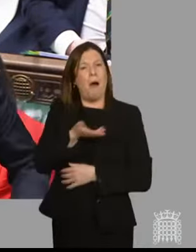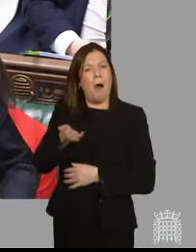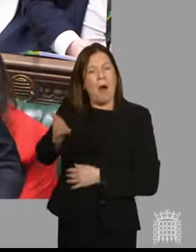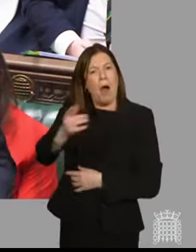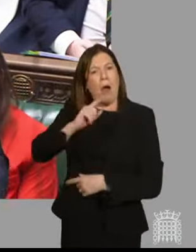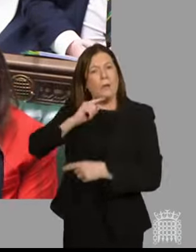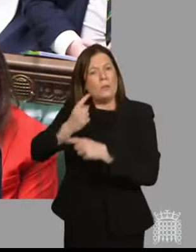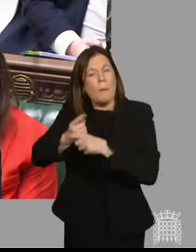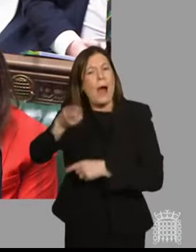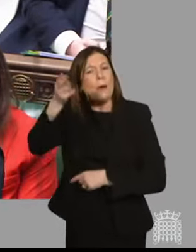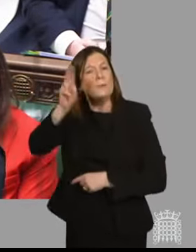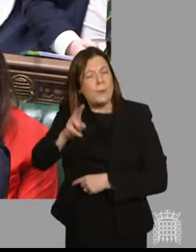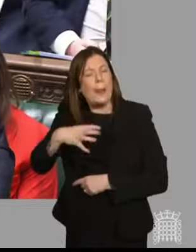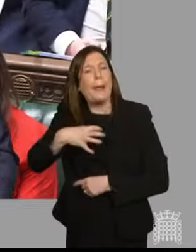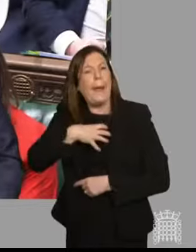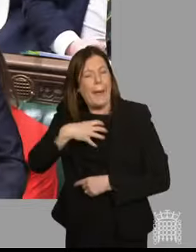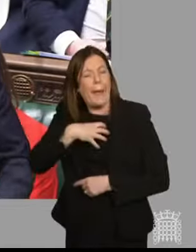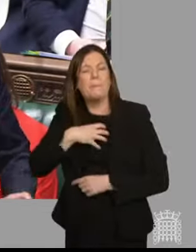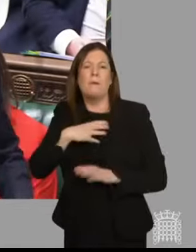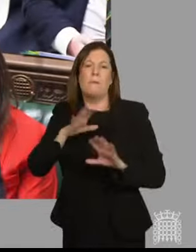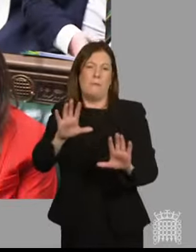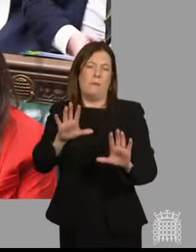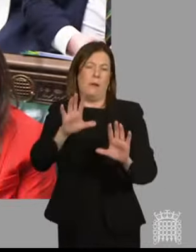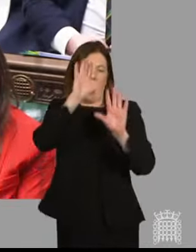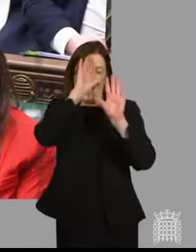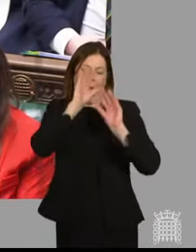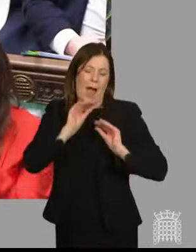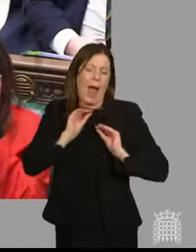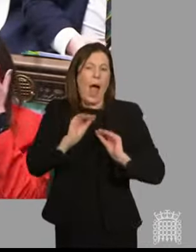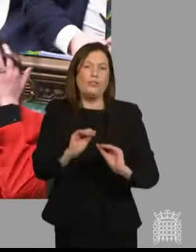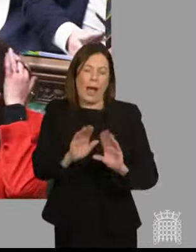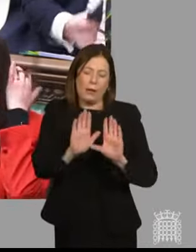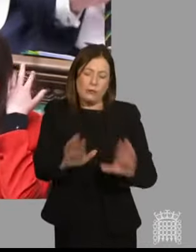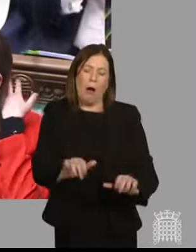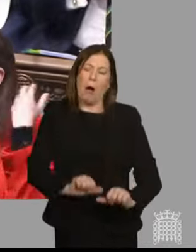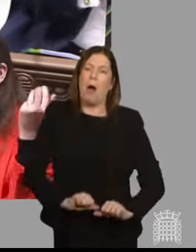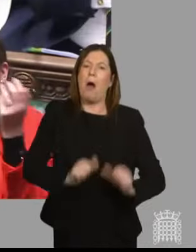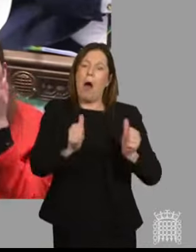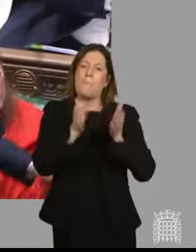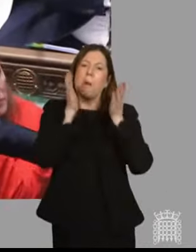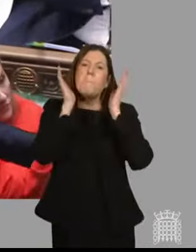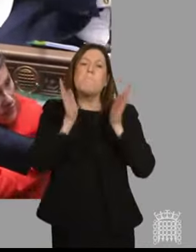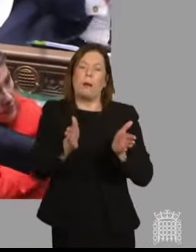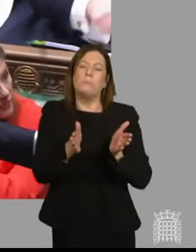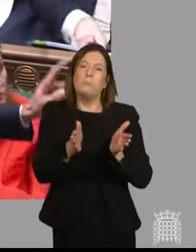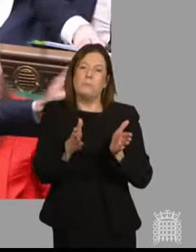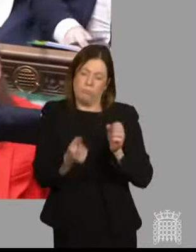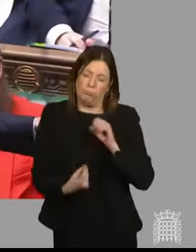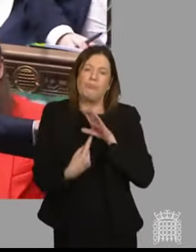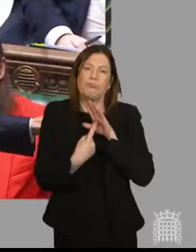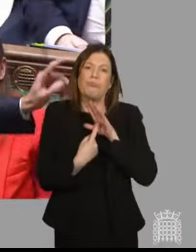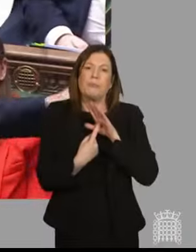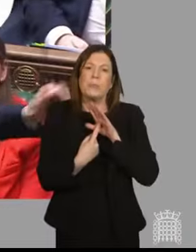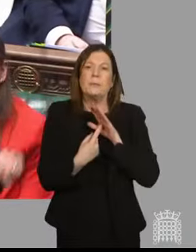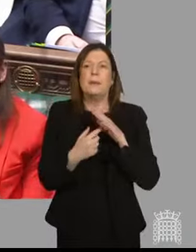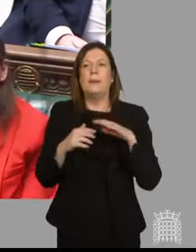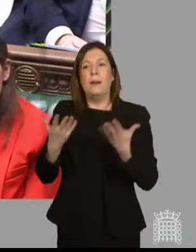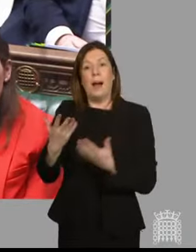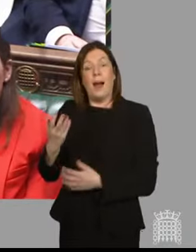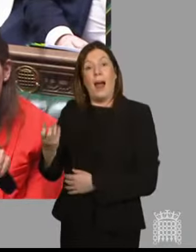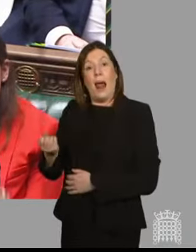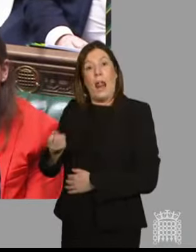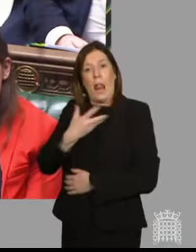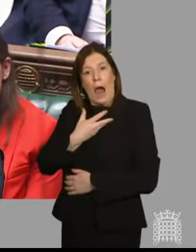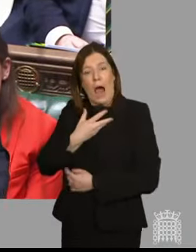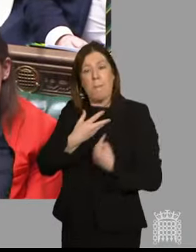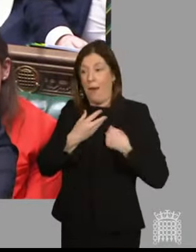our children get a world-class education. And that's why I'm pleased that, in spite of Labour opposing every reform that we made, our children are now